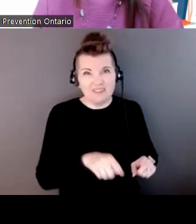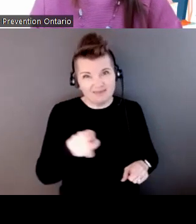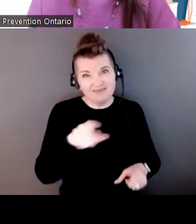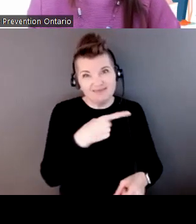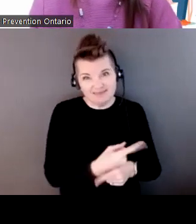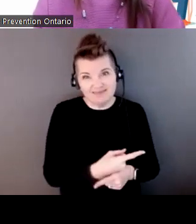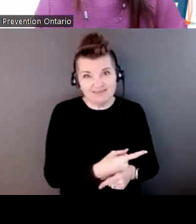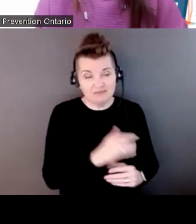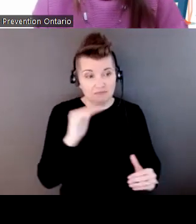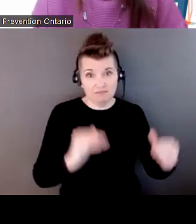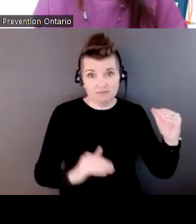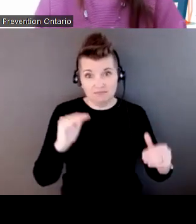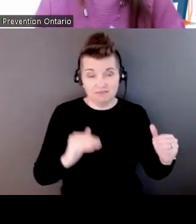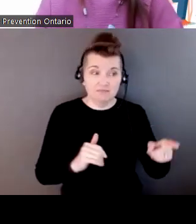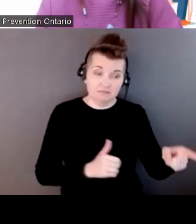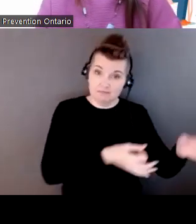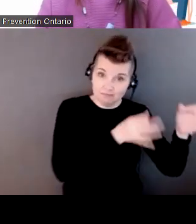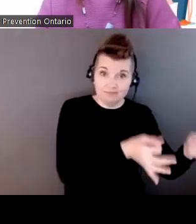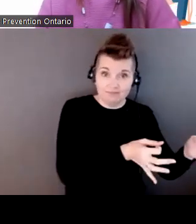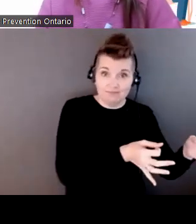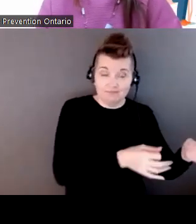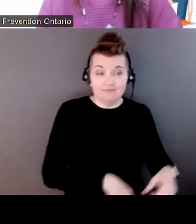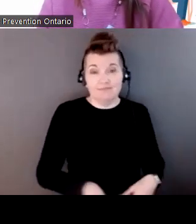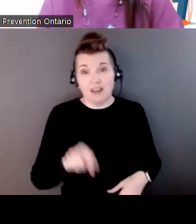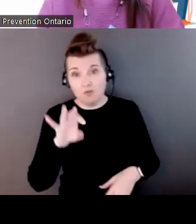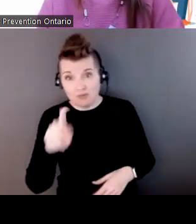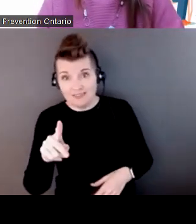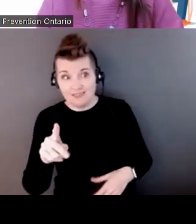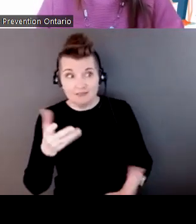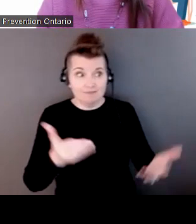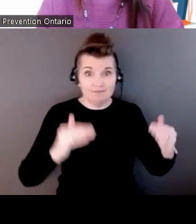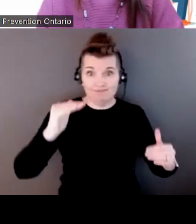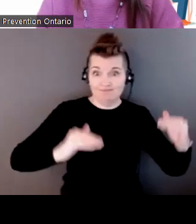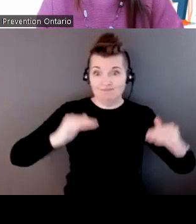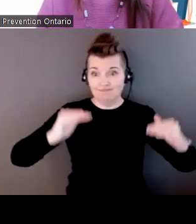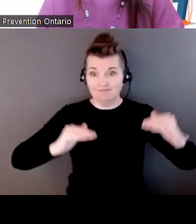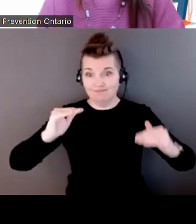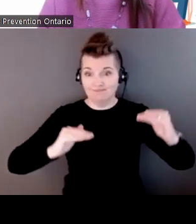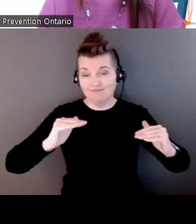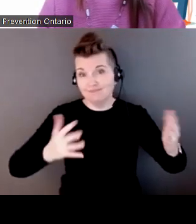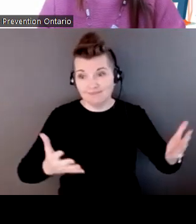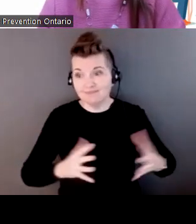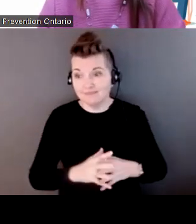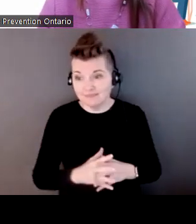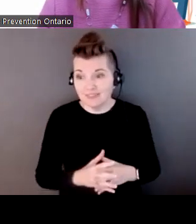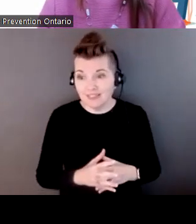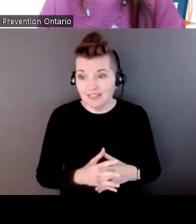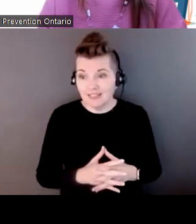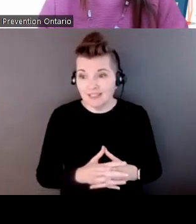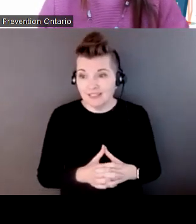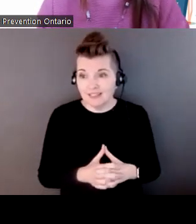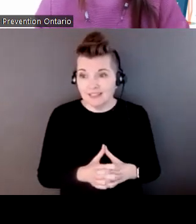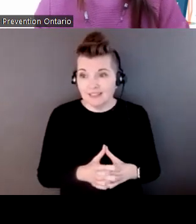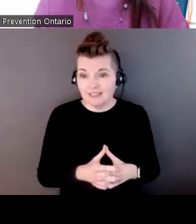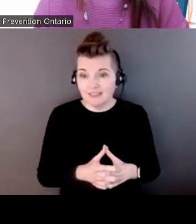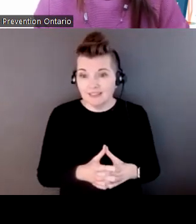of autonomy and risk, depending on what that level of risk is for that individual kind of thing too, right? So